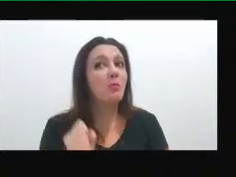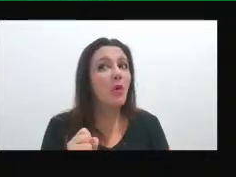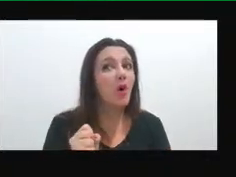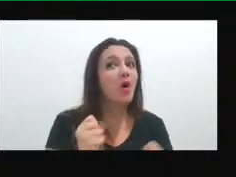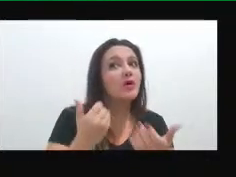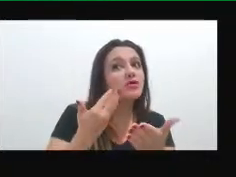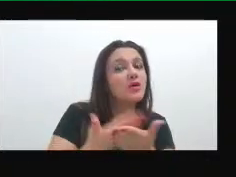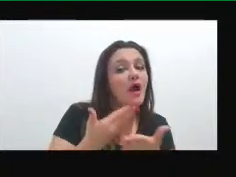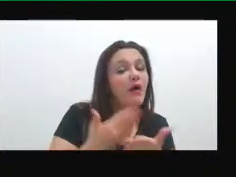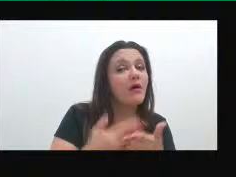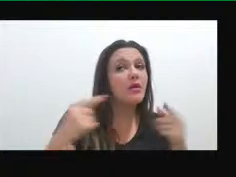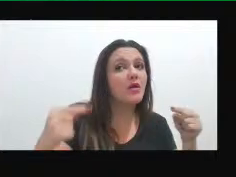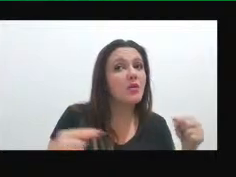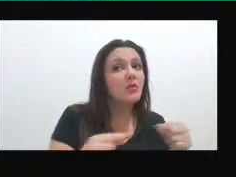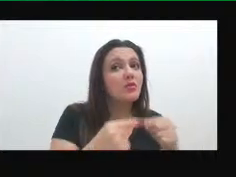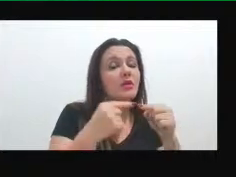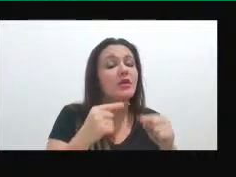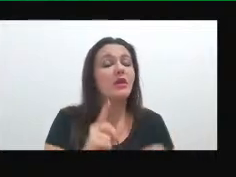do that, really.